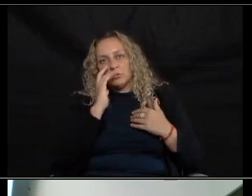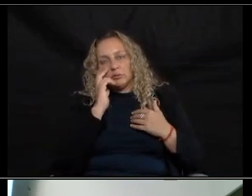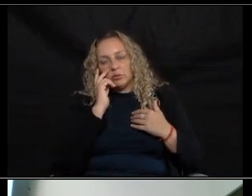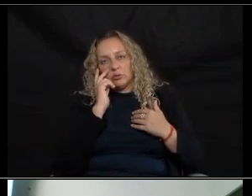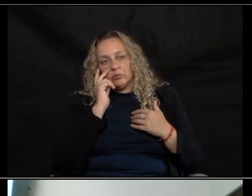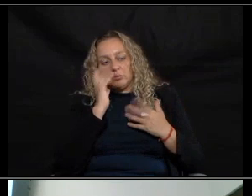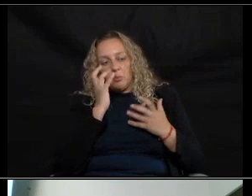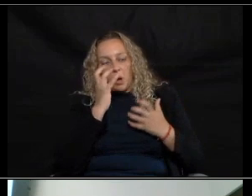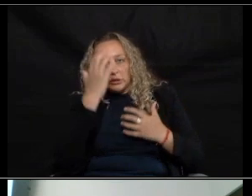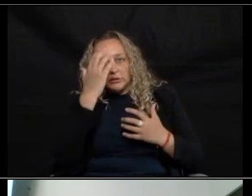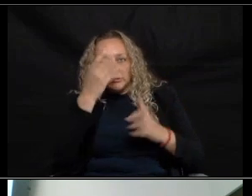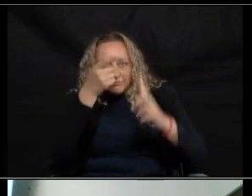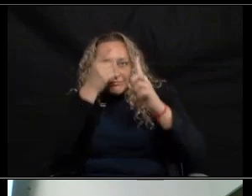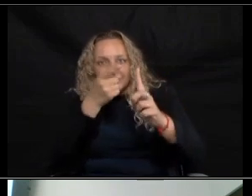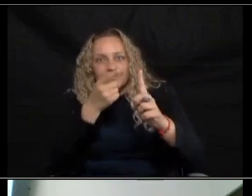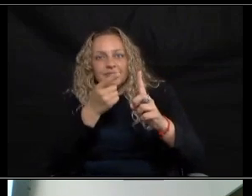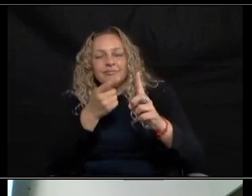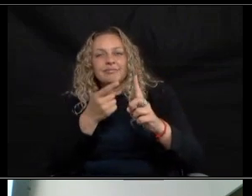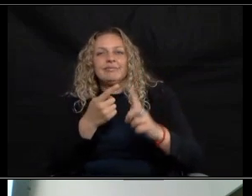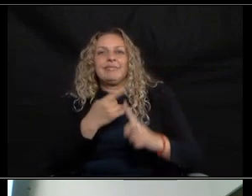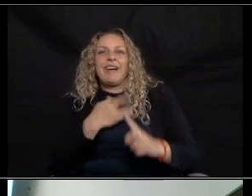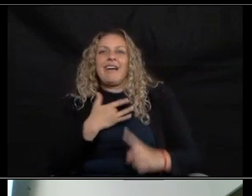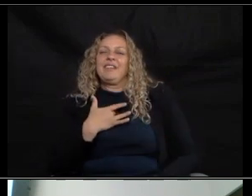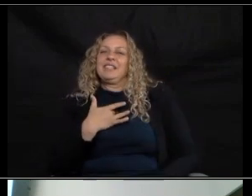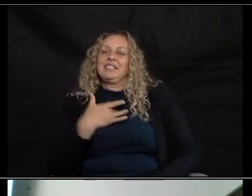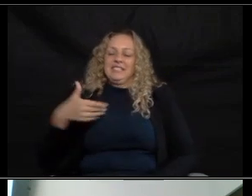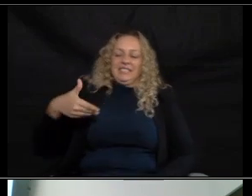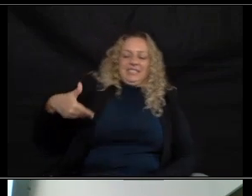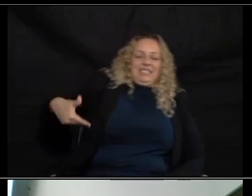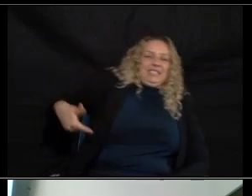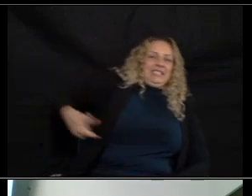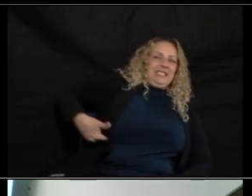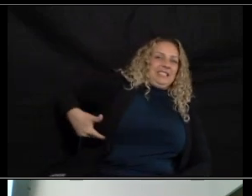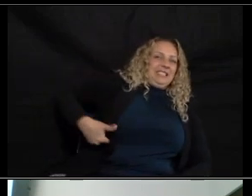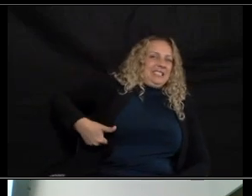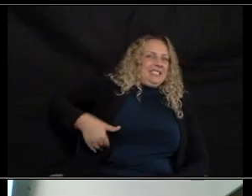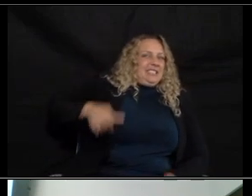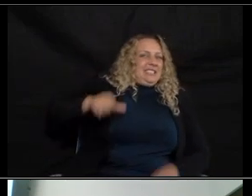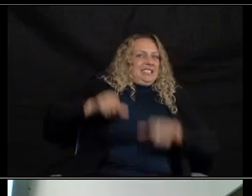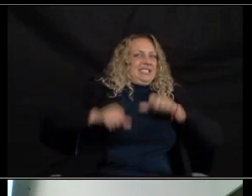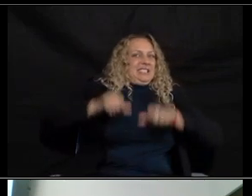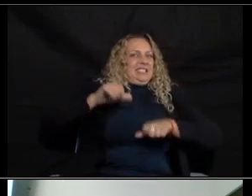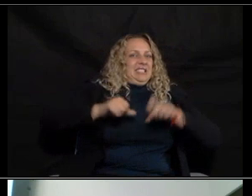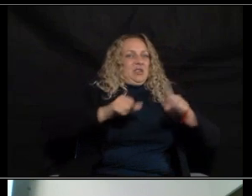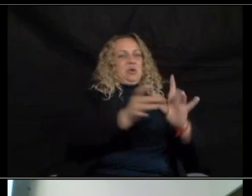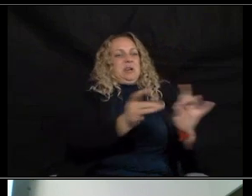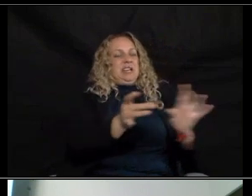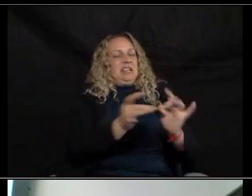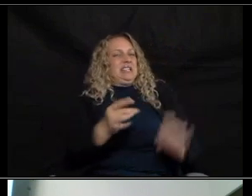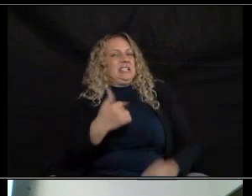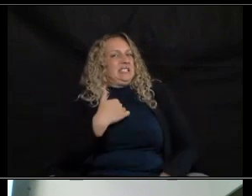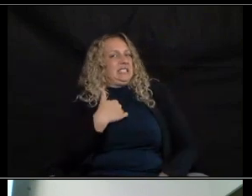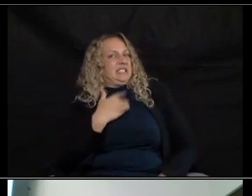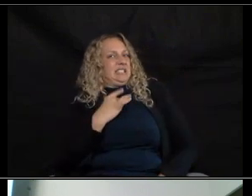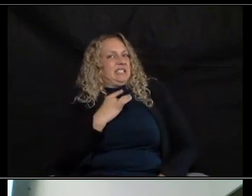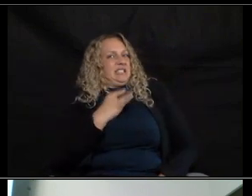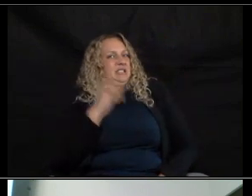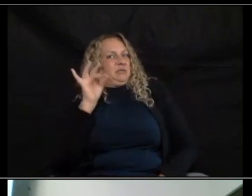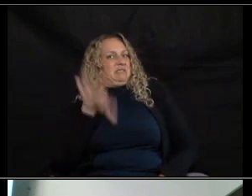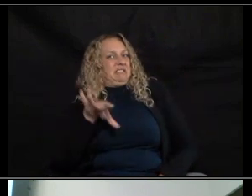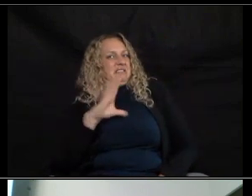that I don't get a warm feeling here at all about what I'm hearing, and I just